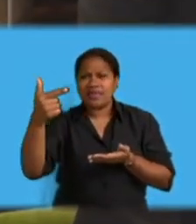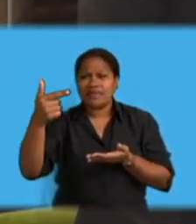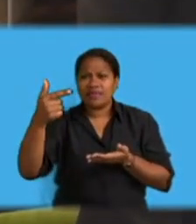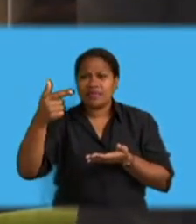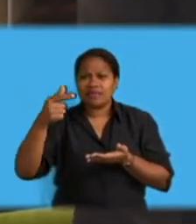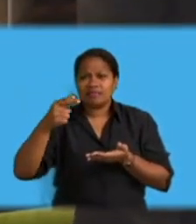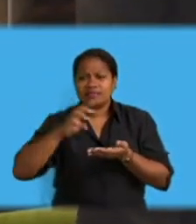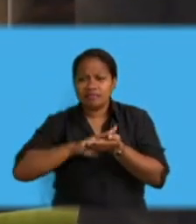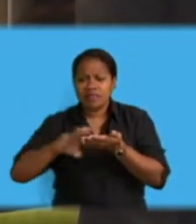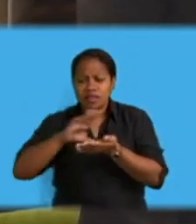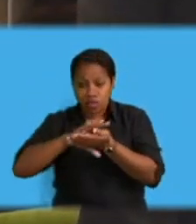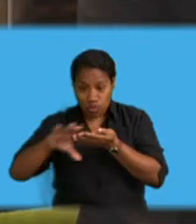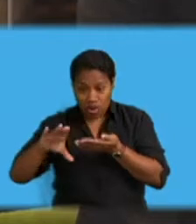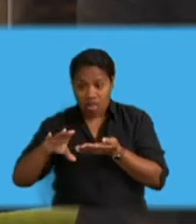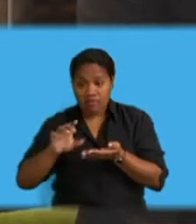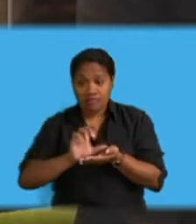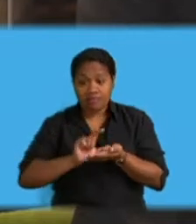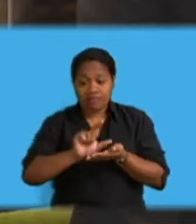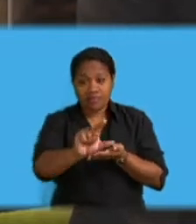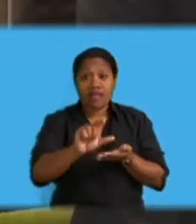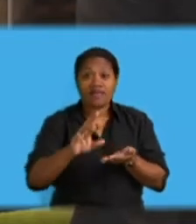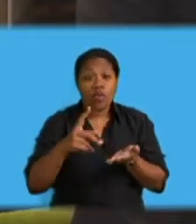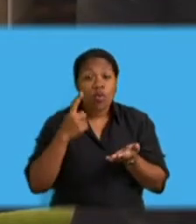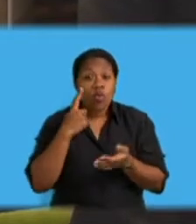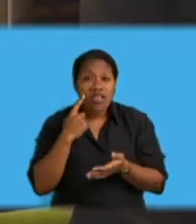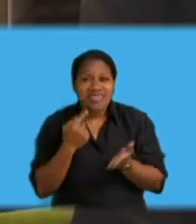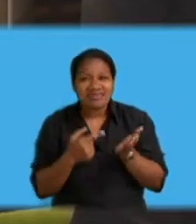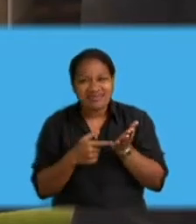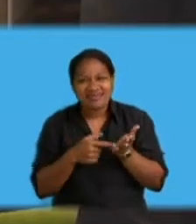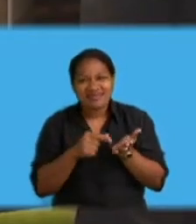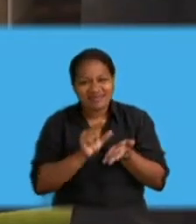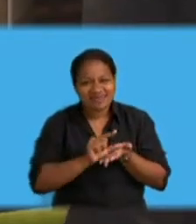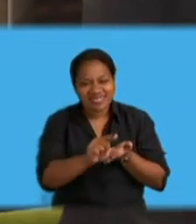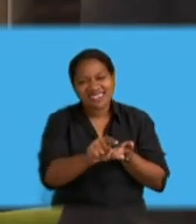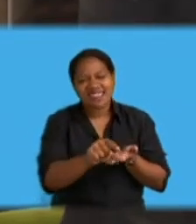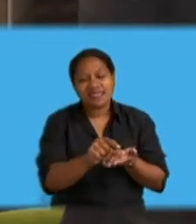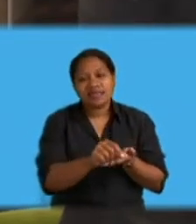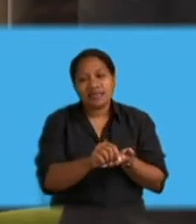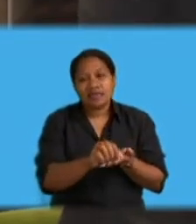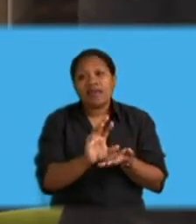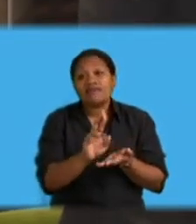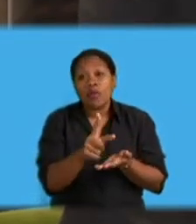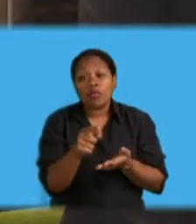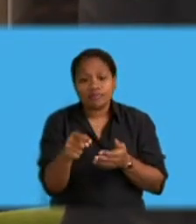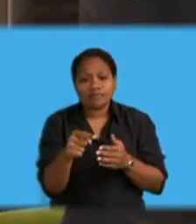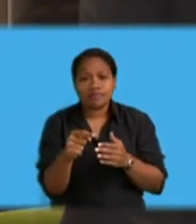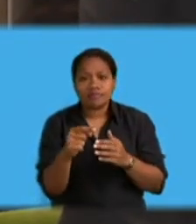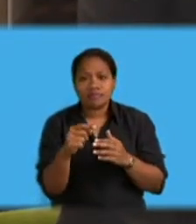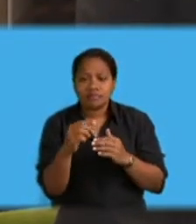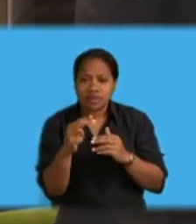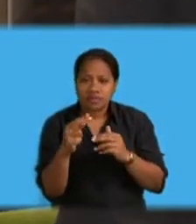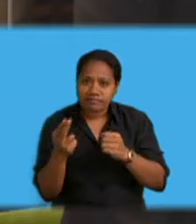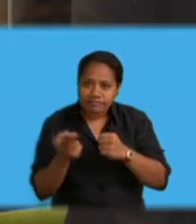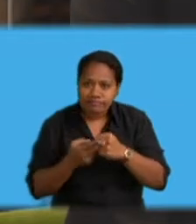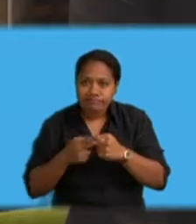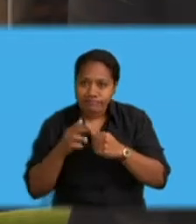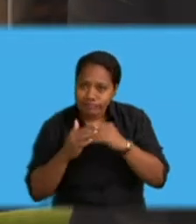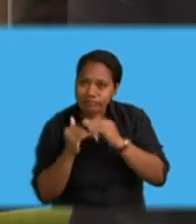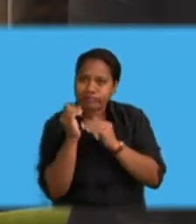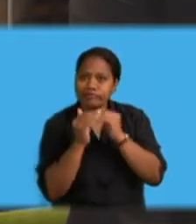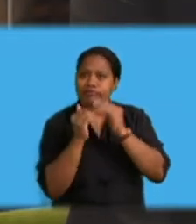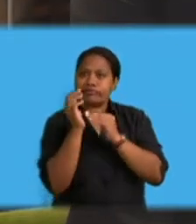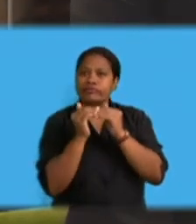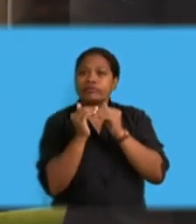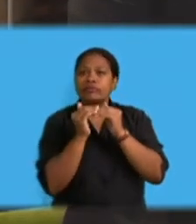Water, Sanitation and Hygiene Program, commonly known as WASH, to construct, upgrade and repair